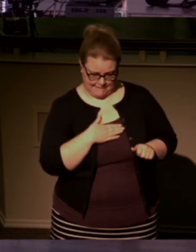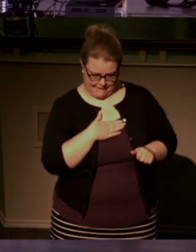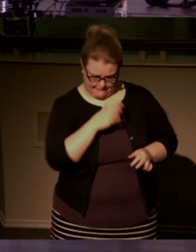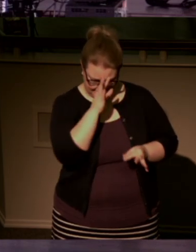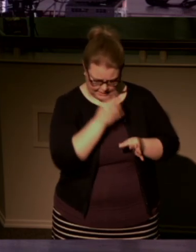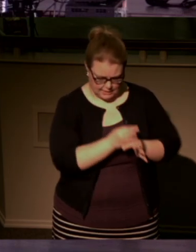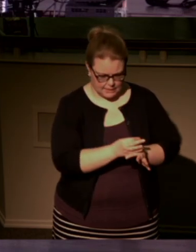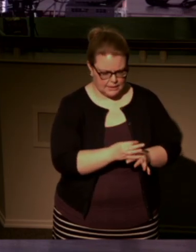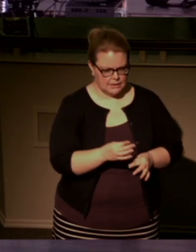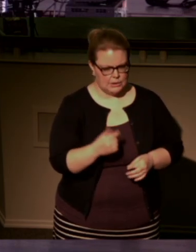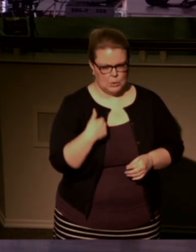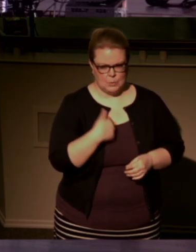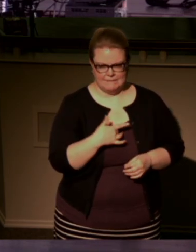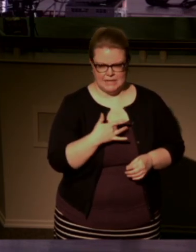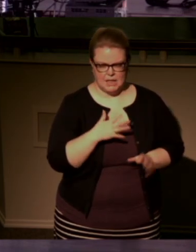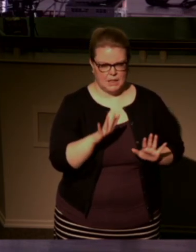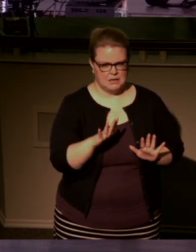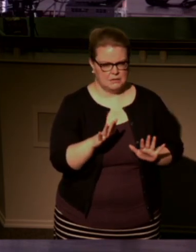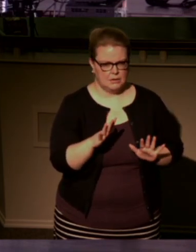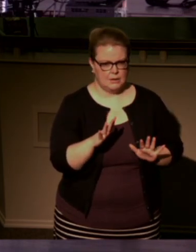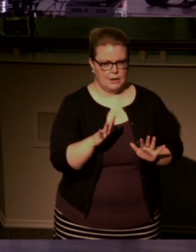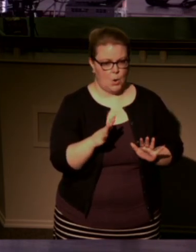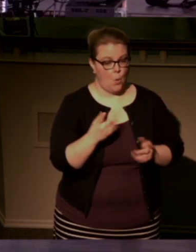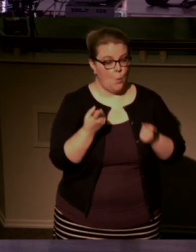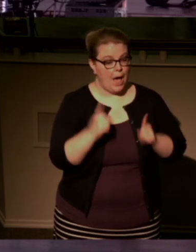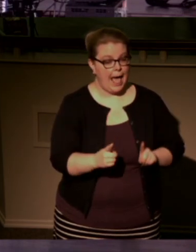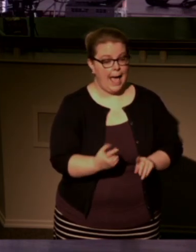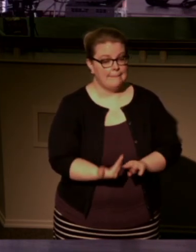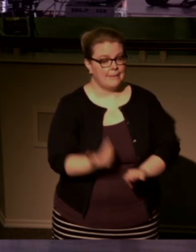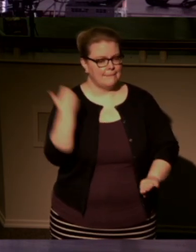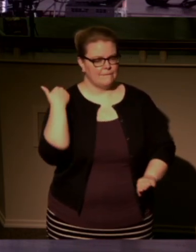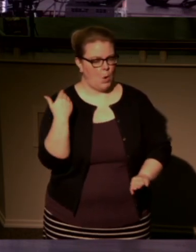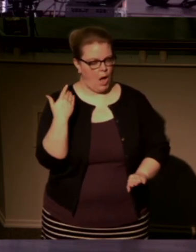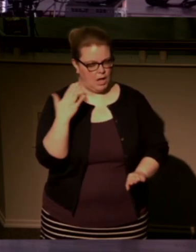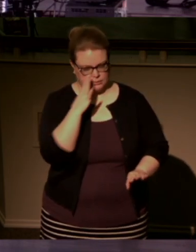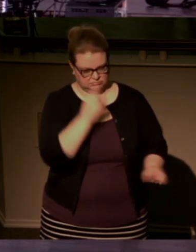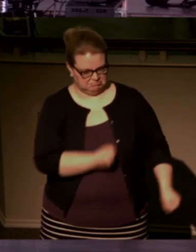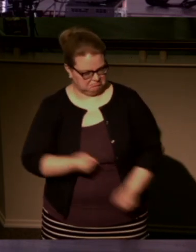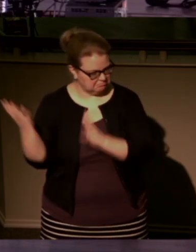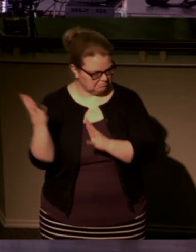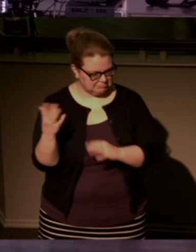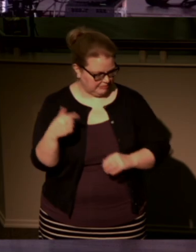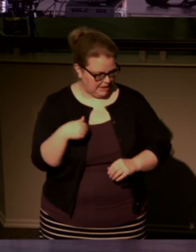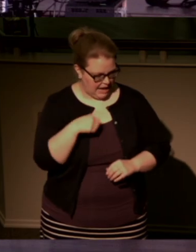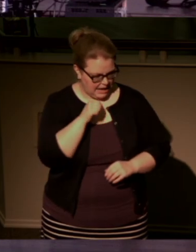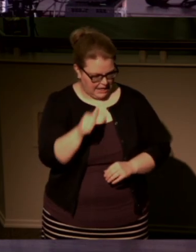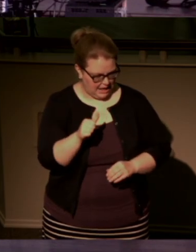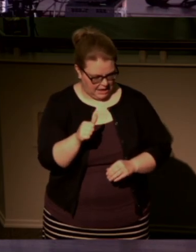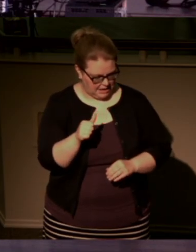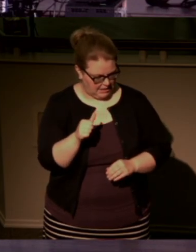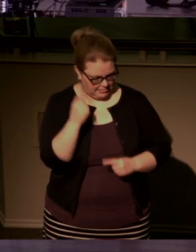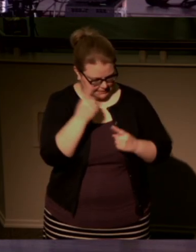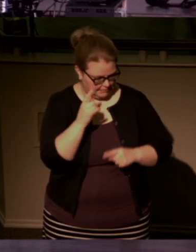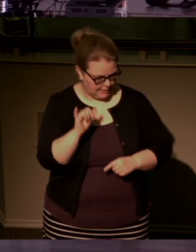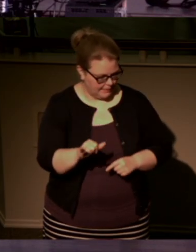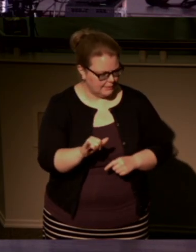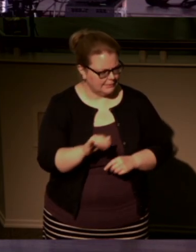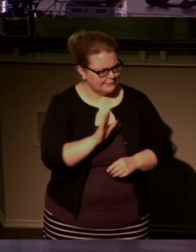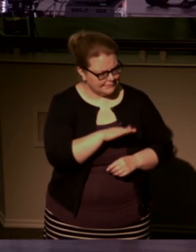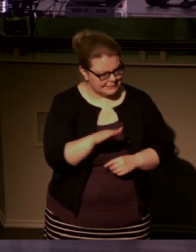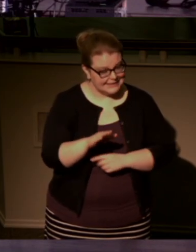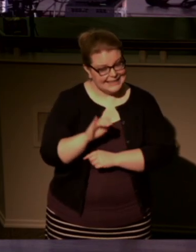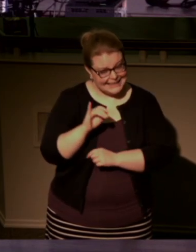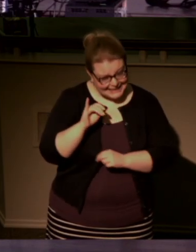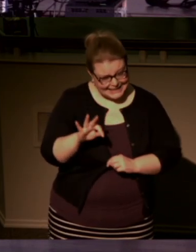justify ignoring the historic power of God that's been on display. I want to tell you something. If you've